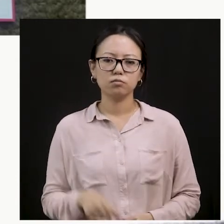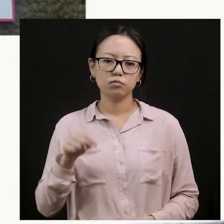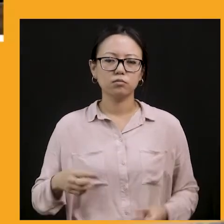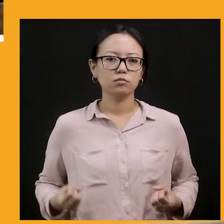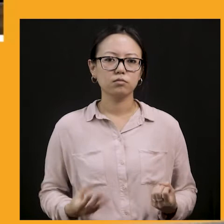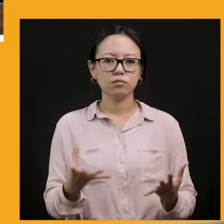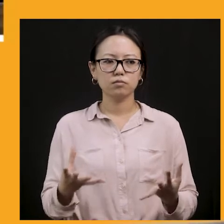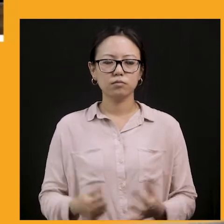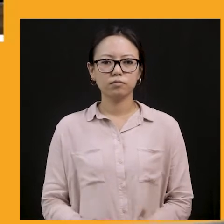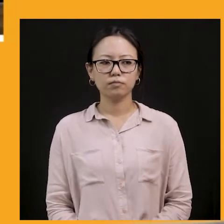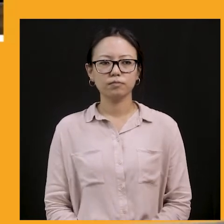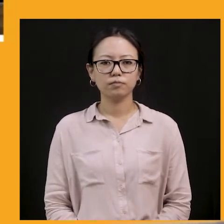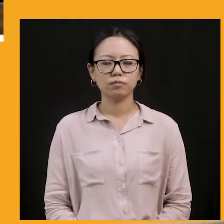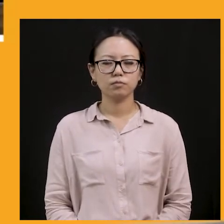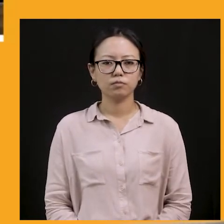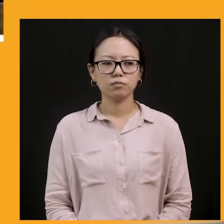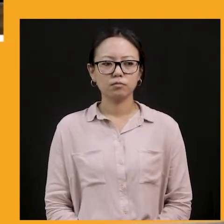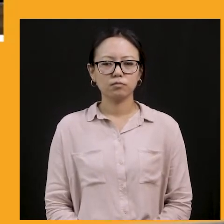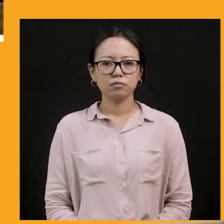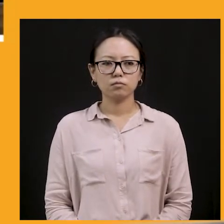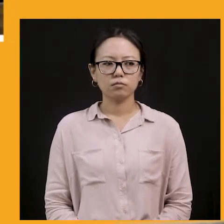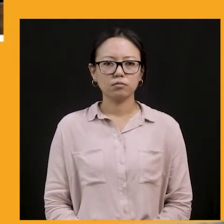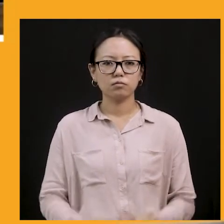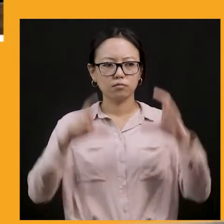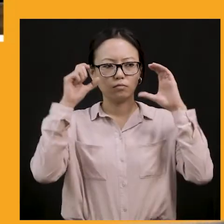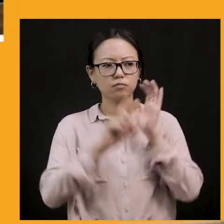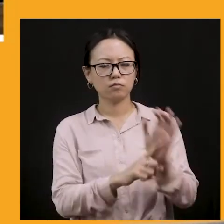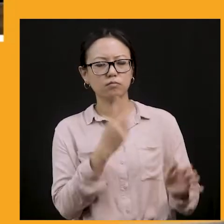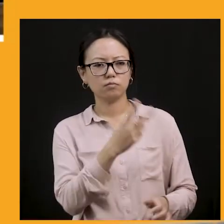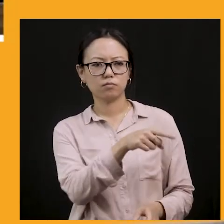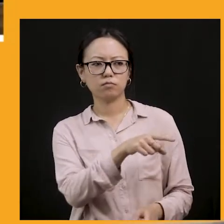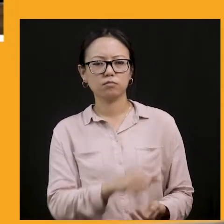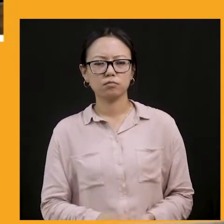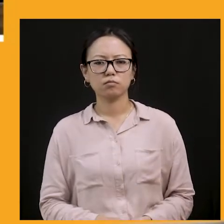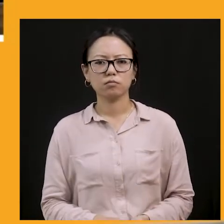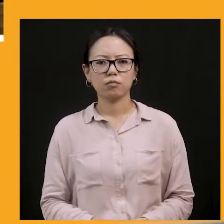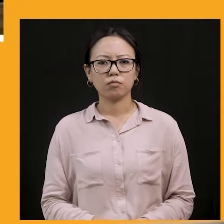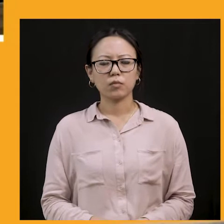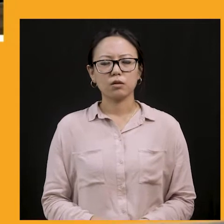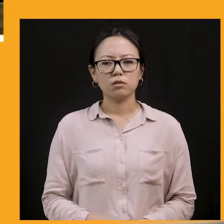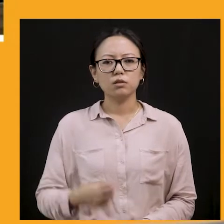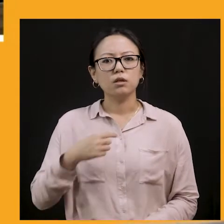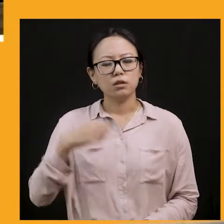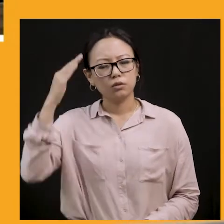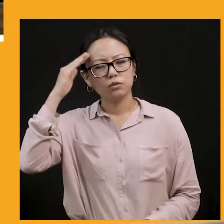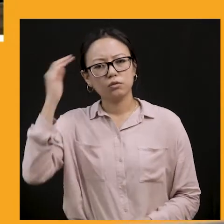started. So now students, I know every one of you miss going to classroom,